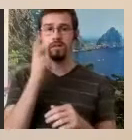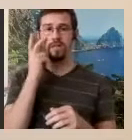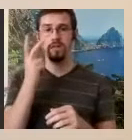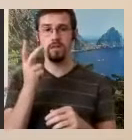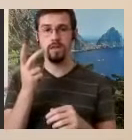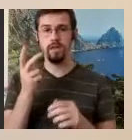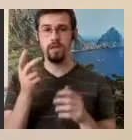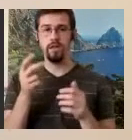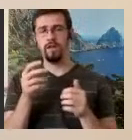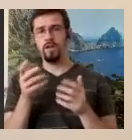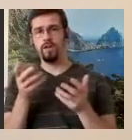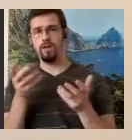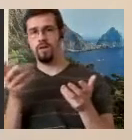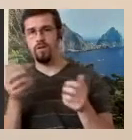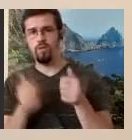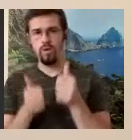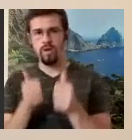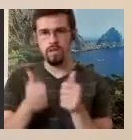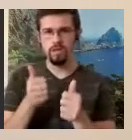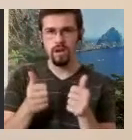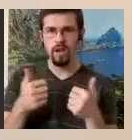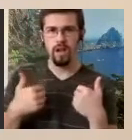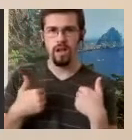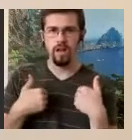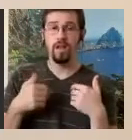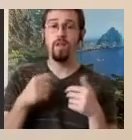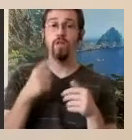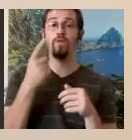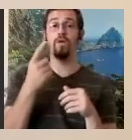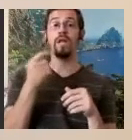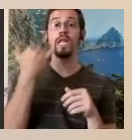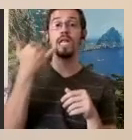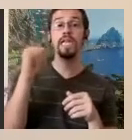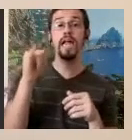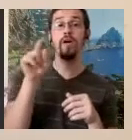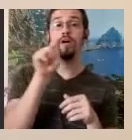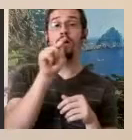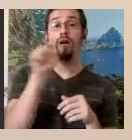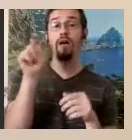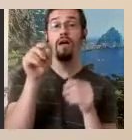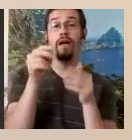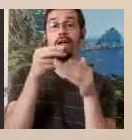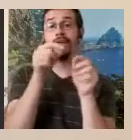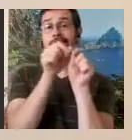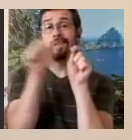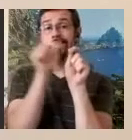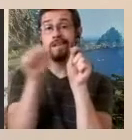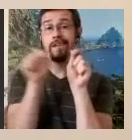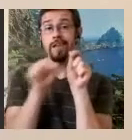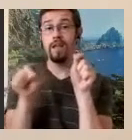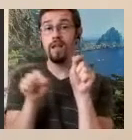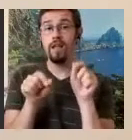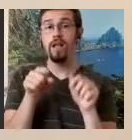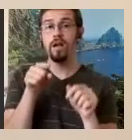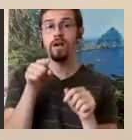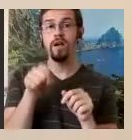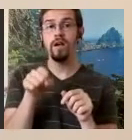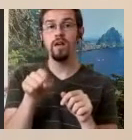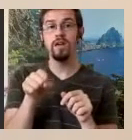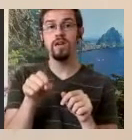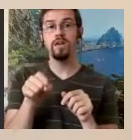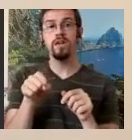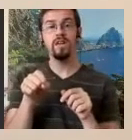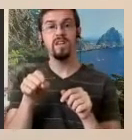less active. And the ones that are highlighted in yellow are the ones which weren't active over the 1.5